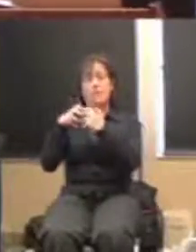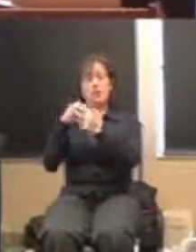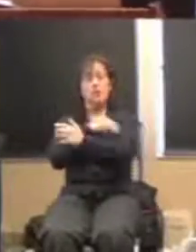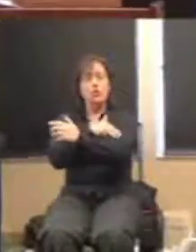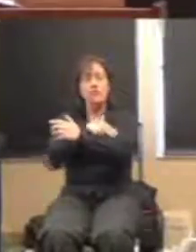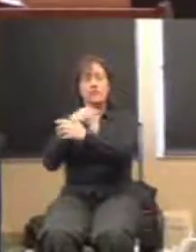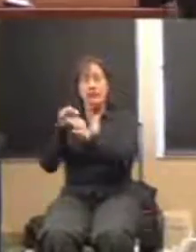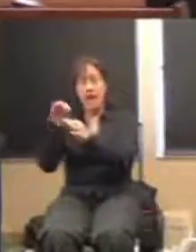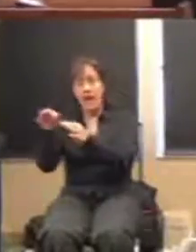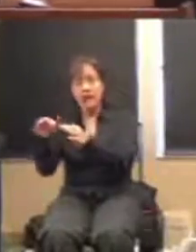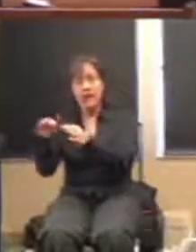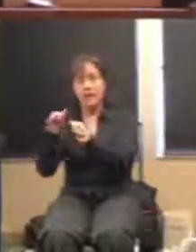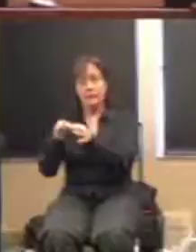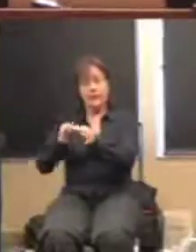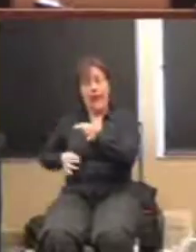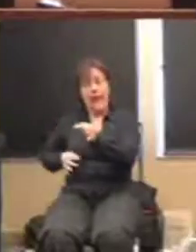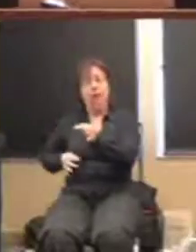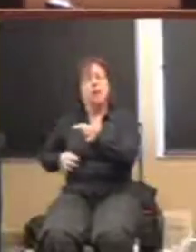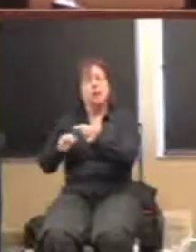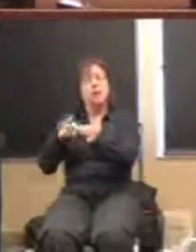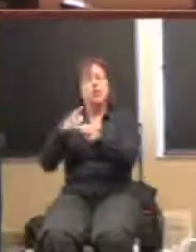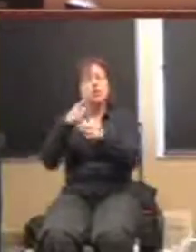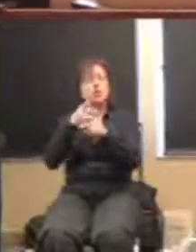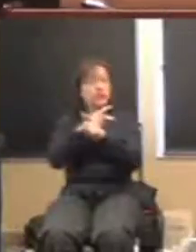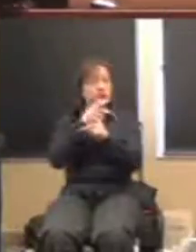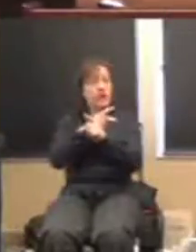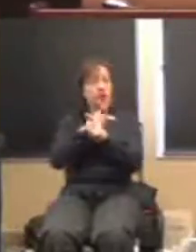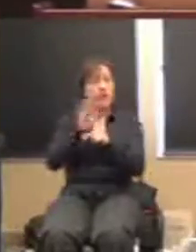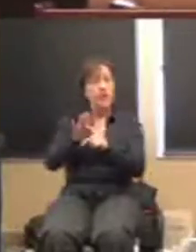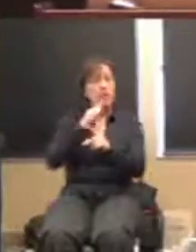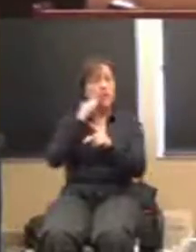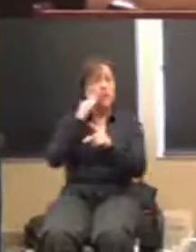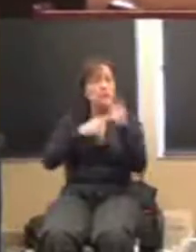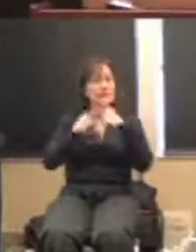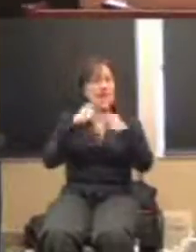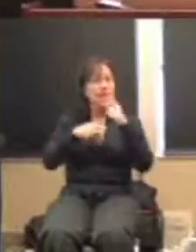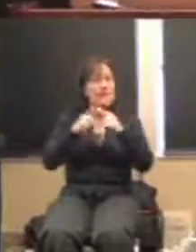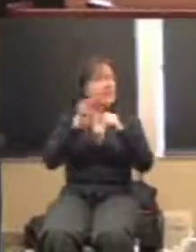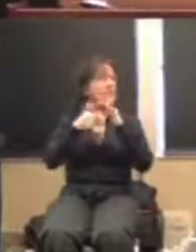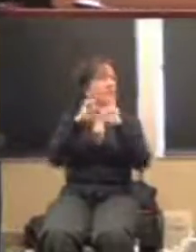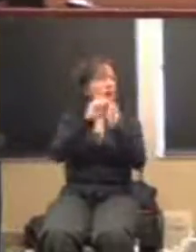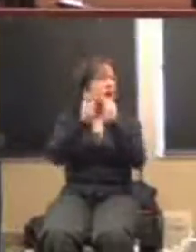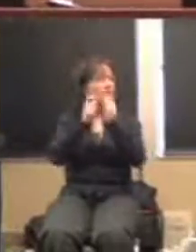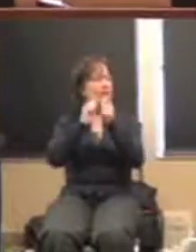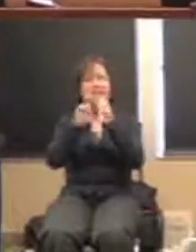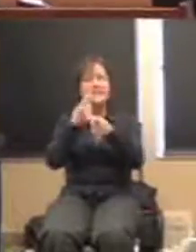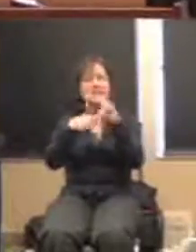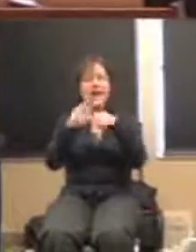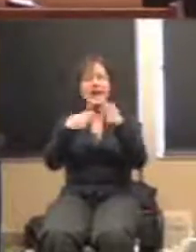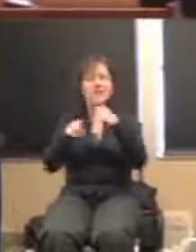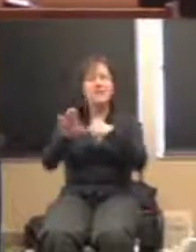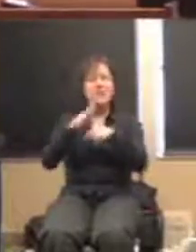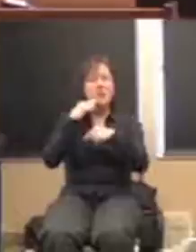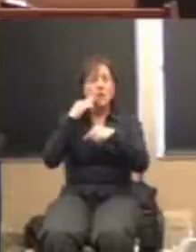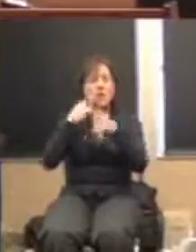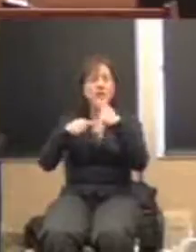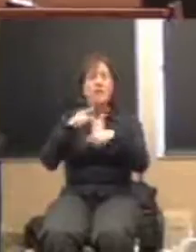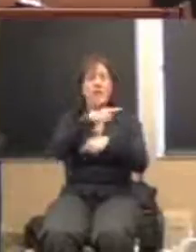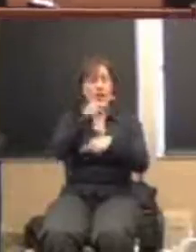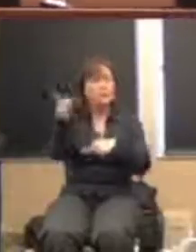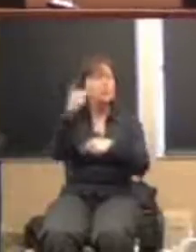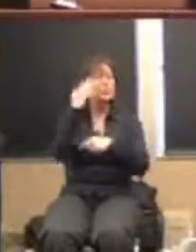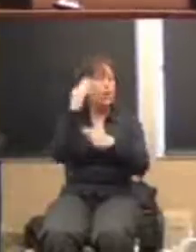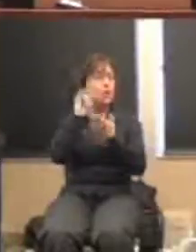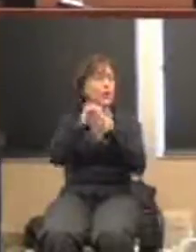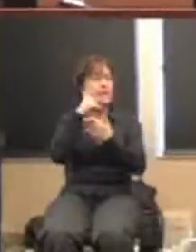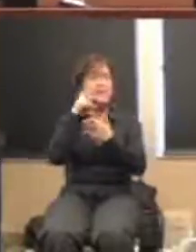sign, right? Because they're modified signs, aren't they? They're all approximations. And you all know that